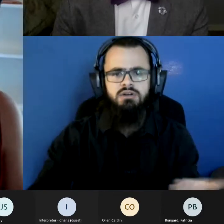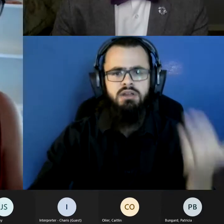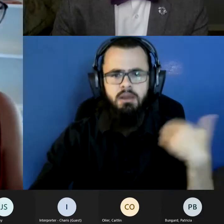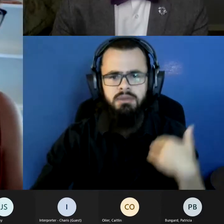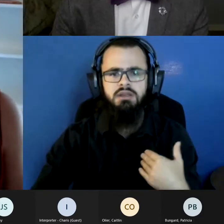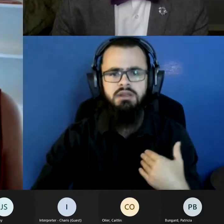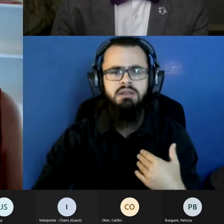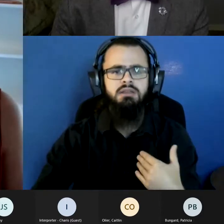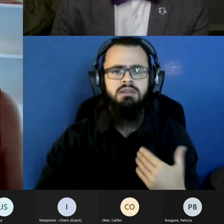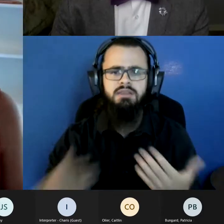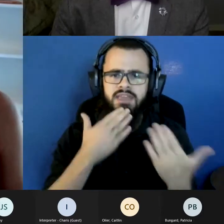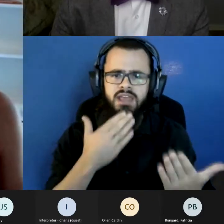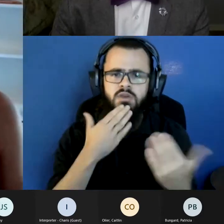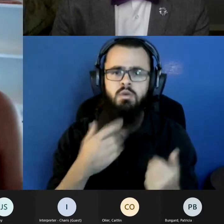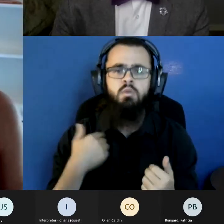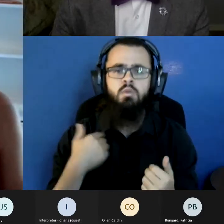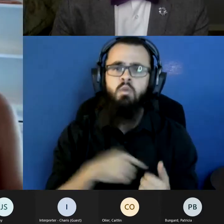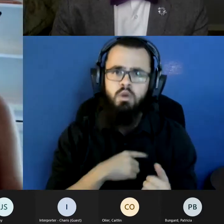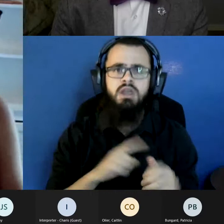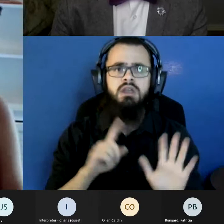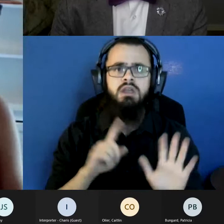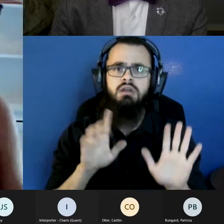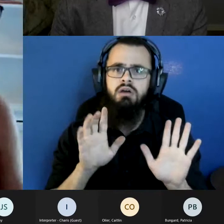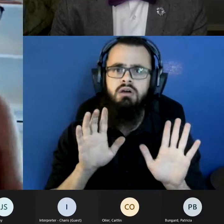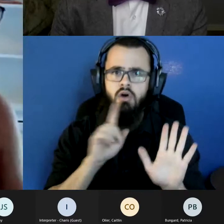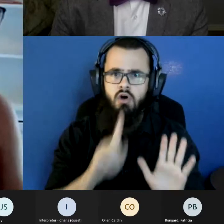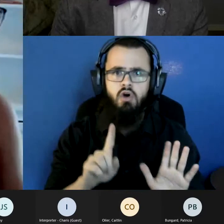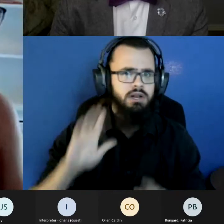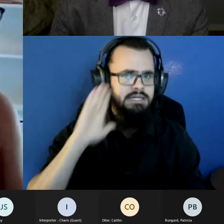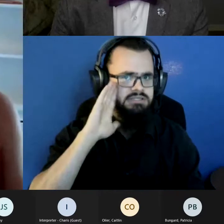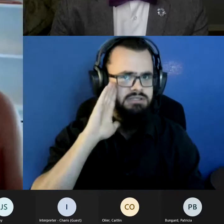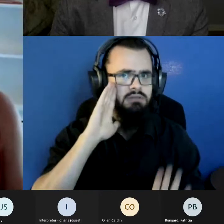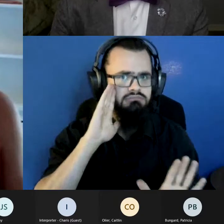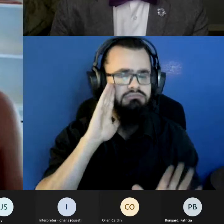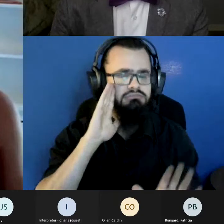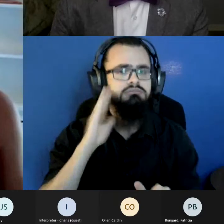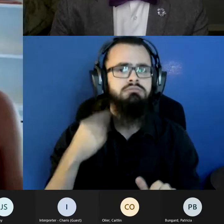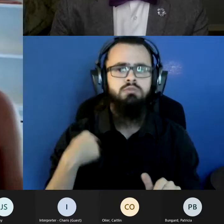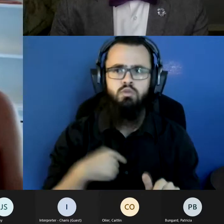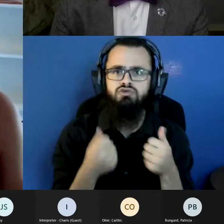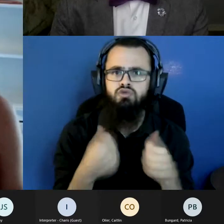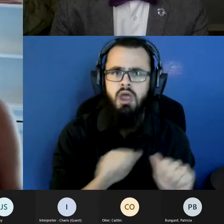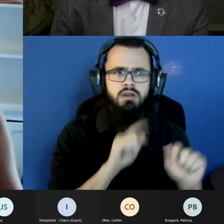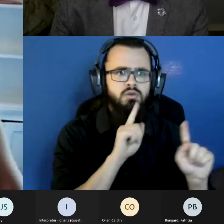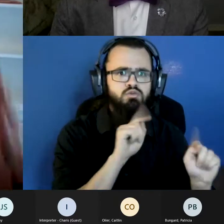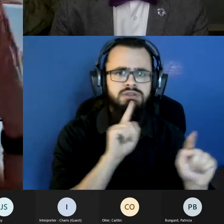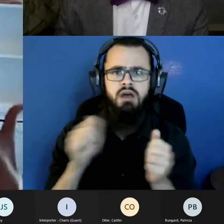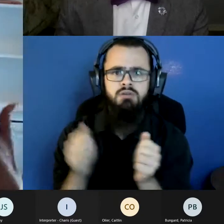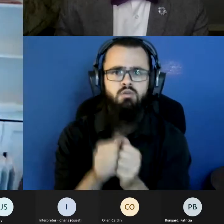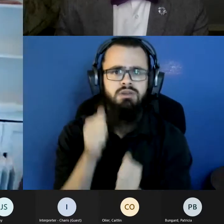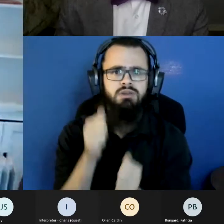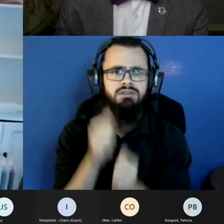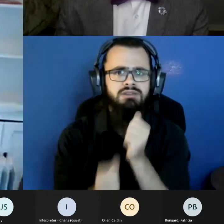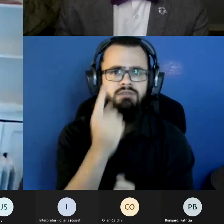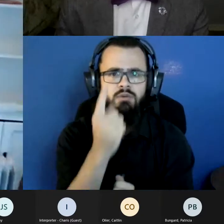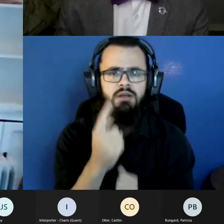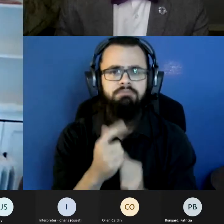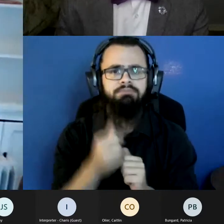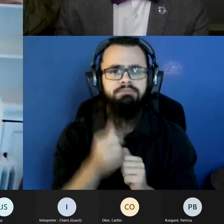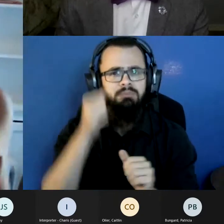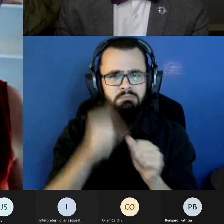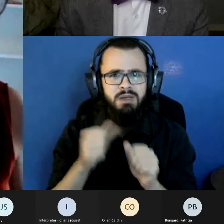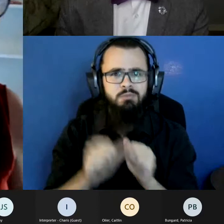listening and trying to respond to everyone, to all the constituents. Remember that all of you have your personal